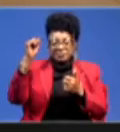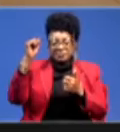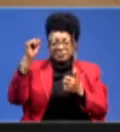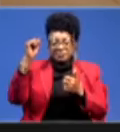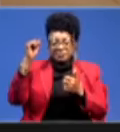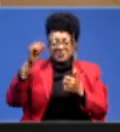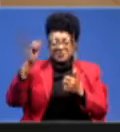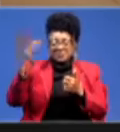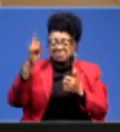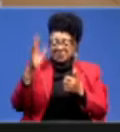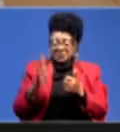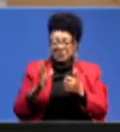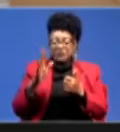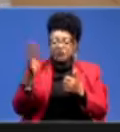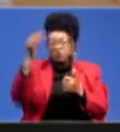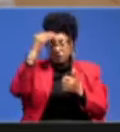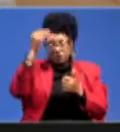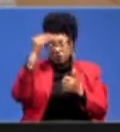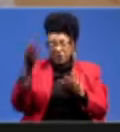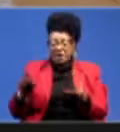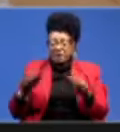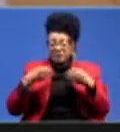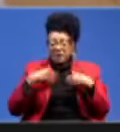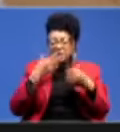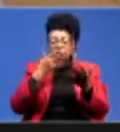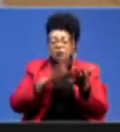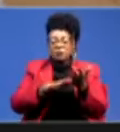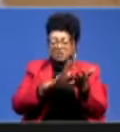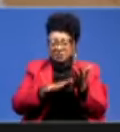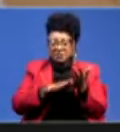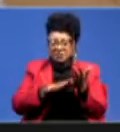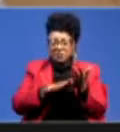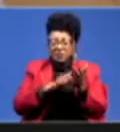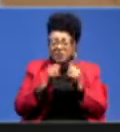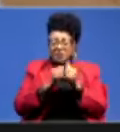that the Minister for Education gave us a promissory note of